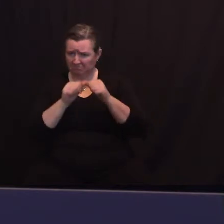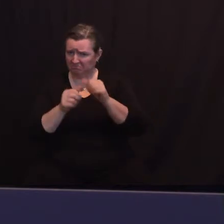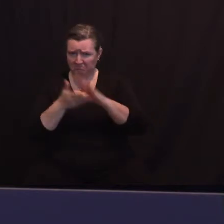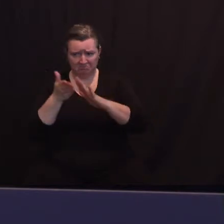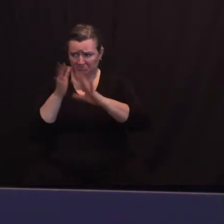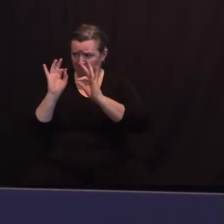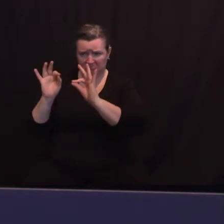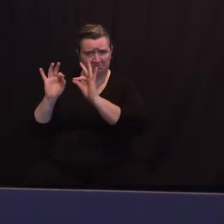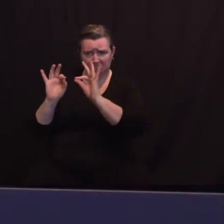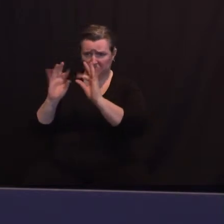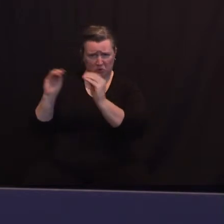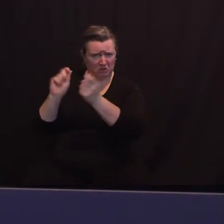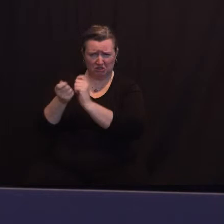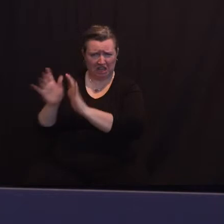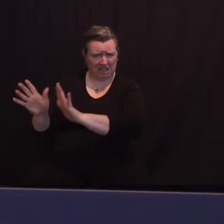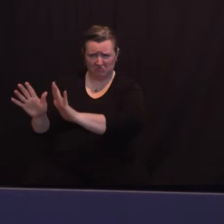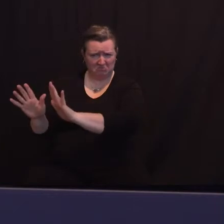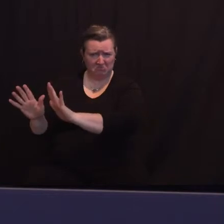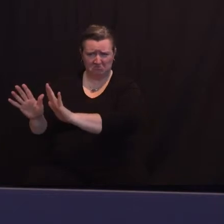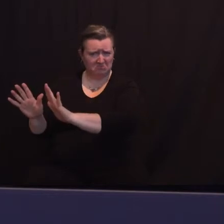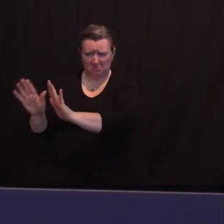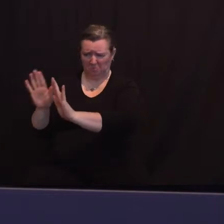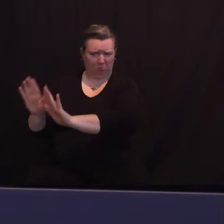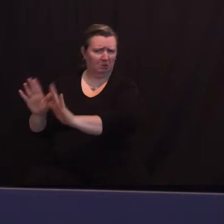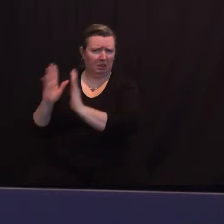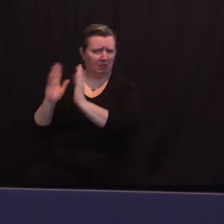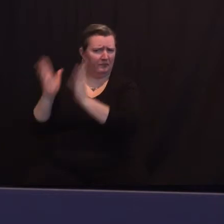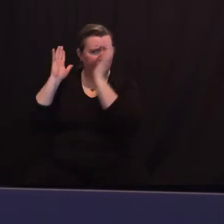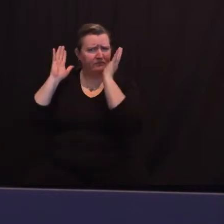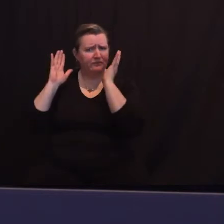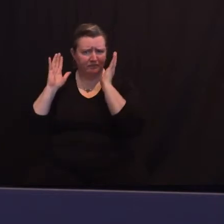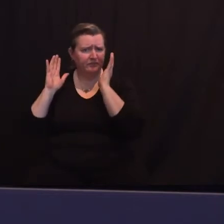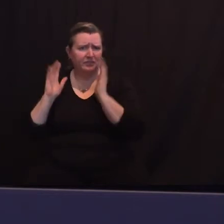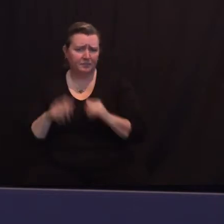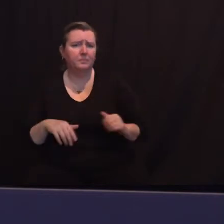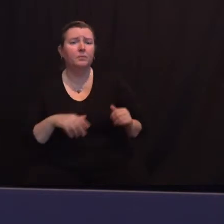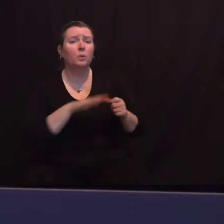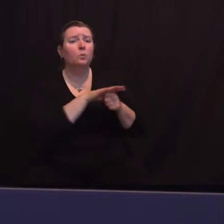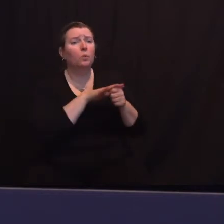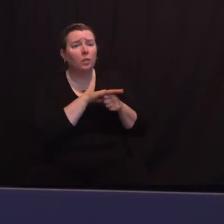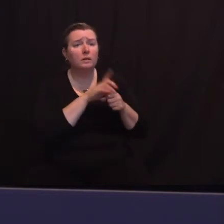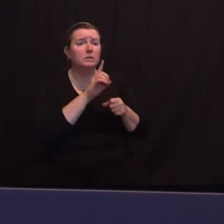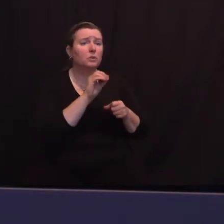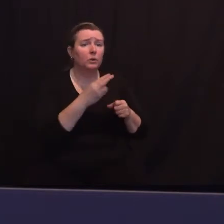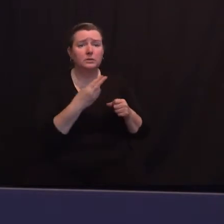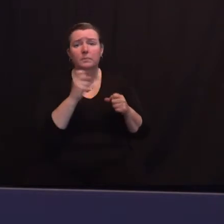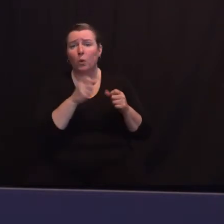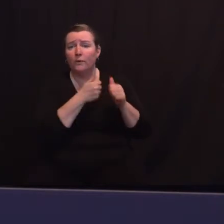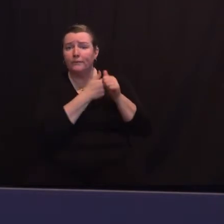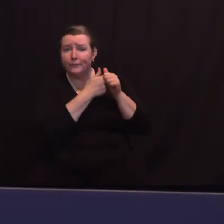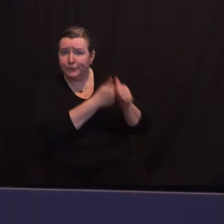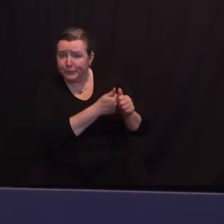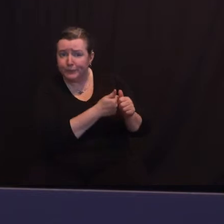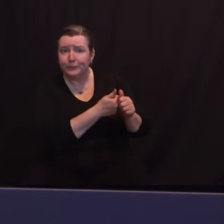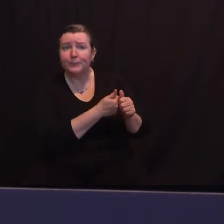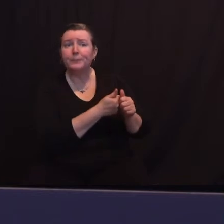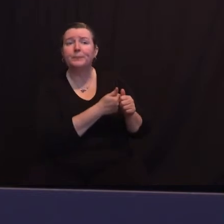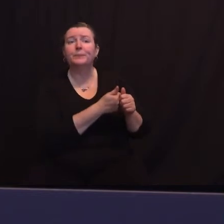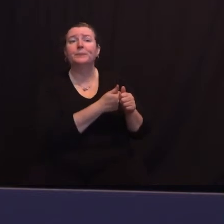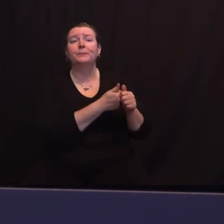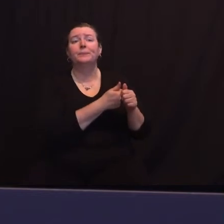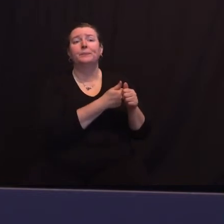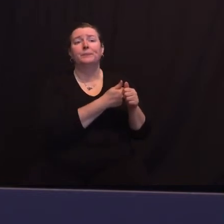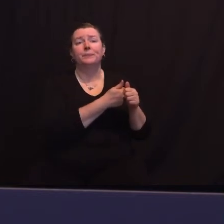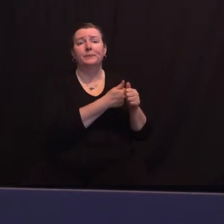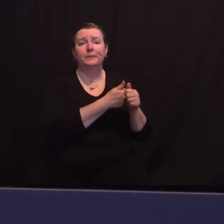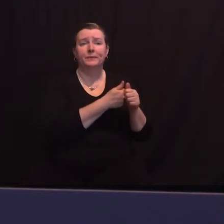those strategies. Local health departments should continue to use the COVID-19 Regional Risk Matrix, the